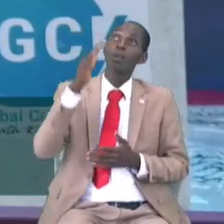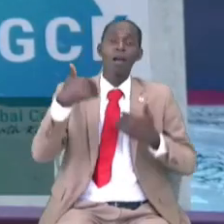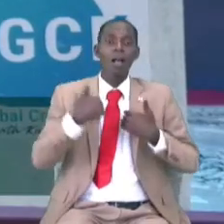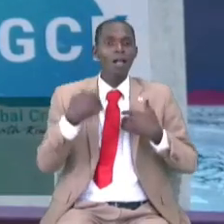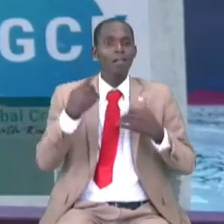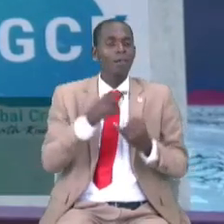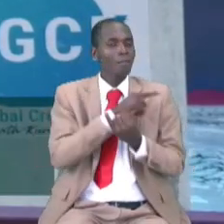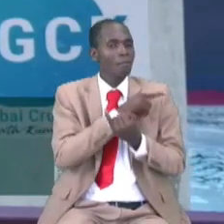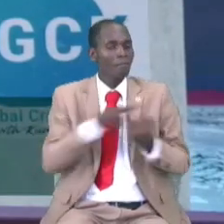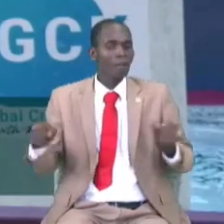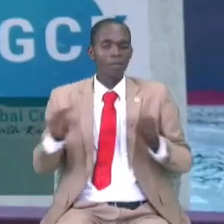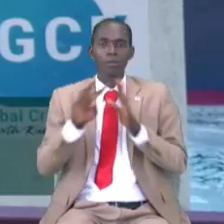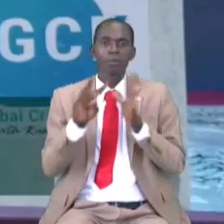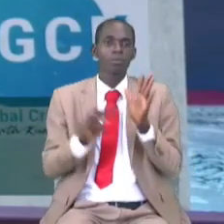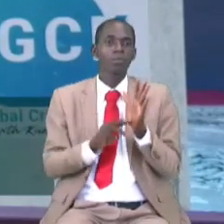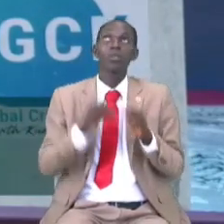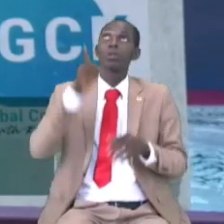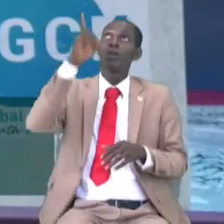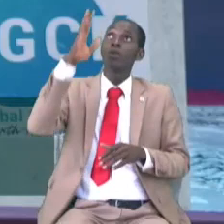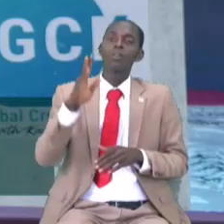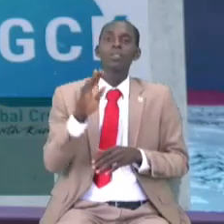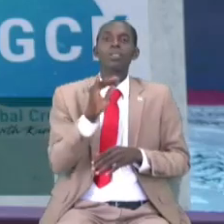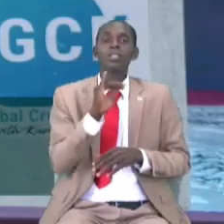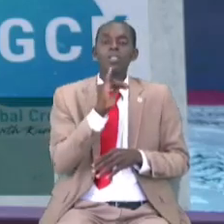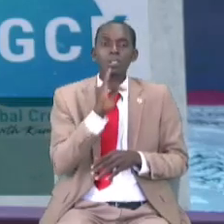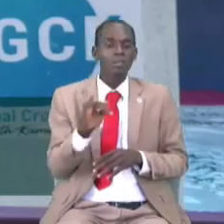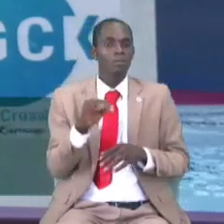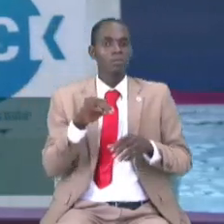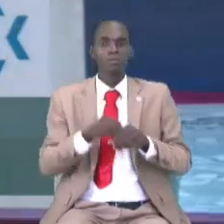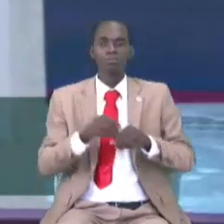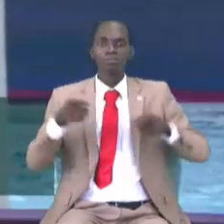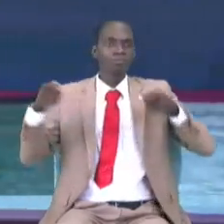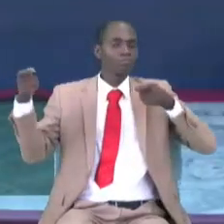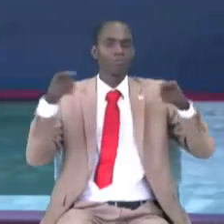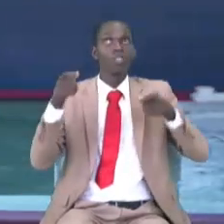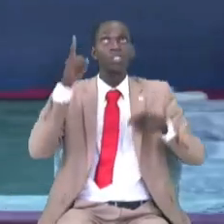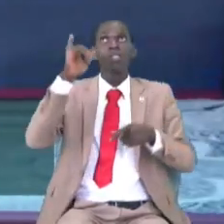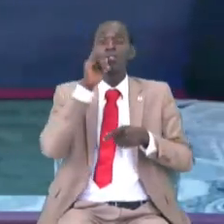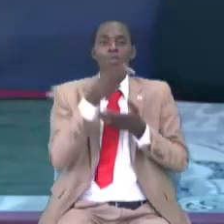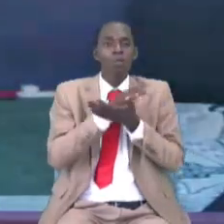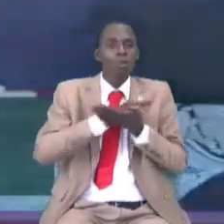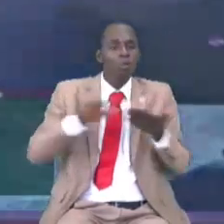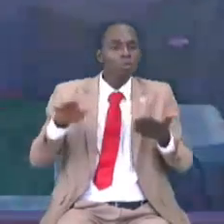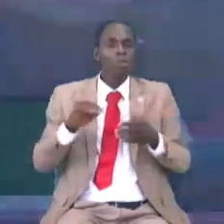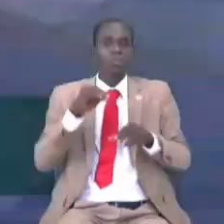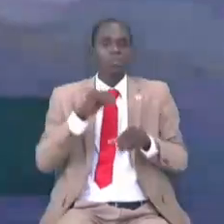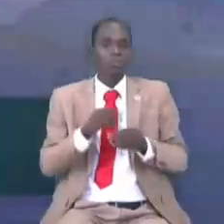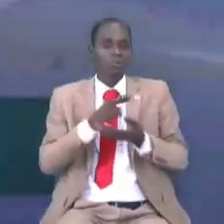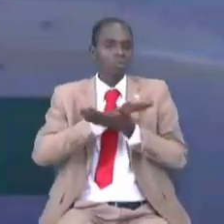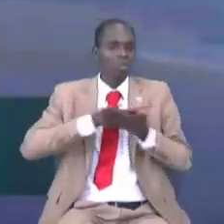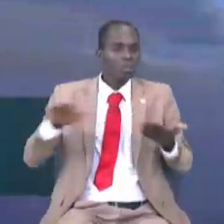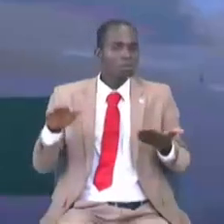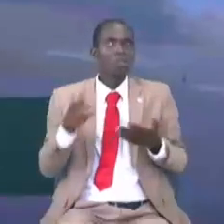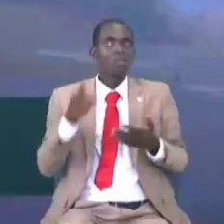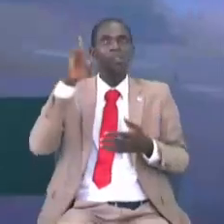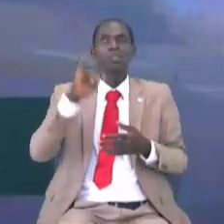sovereign. He's holy. He's righteous. He's perfect. He's love. God is love. He doesn't want anybody to perish.